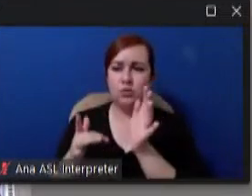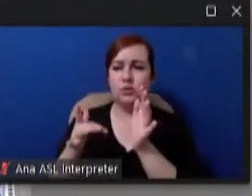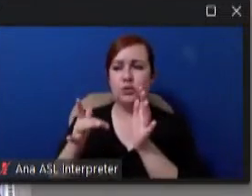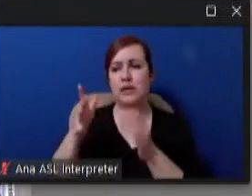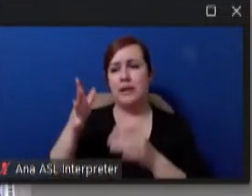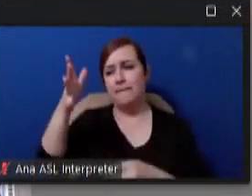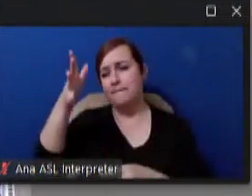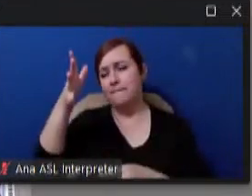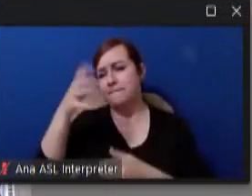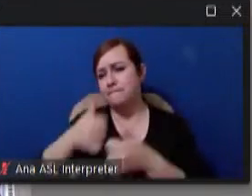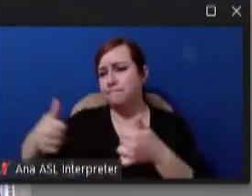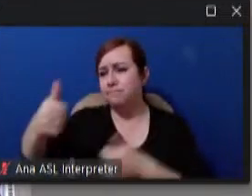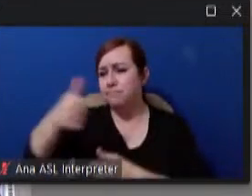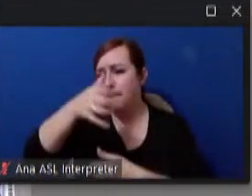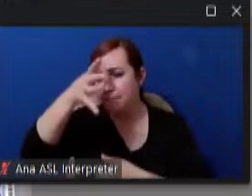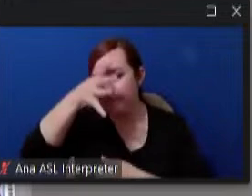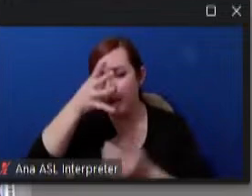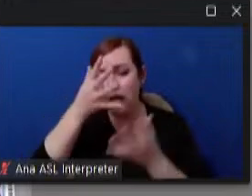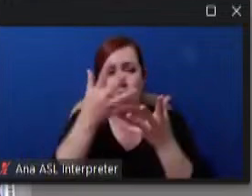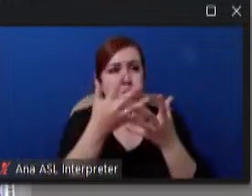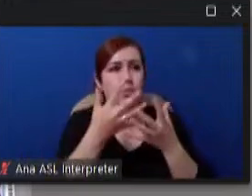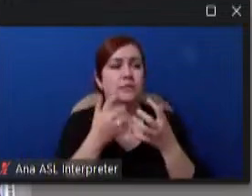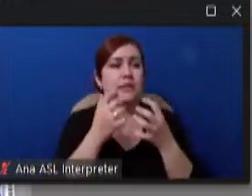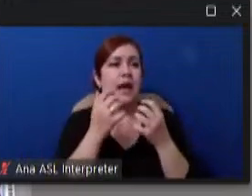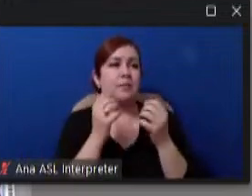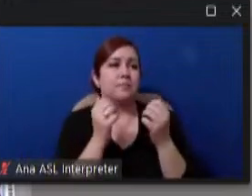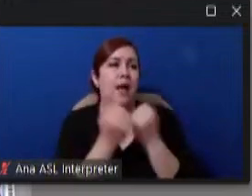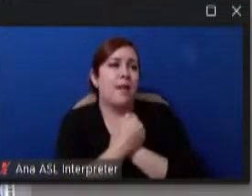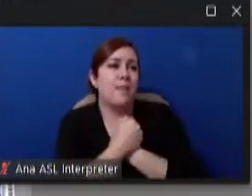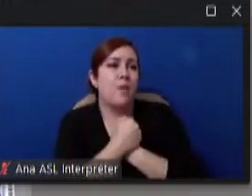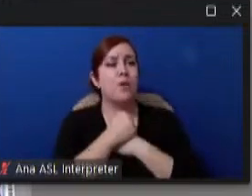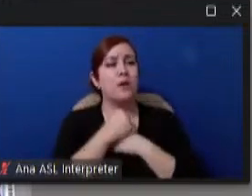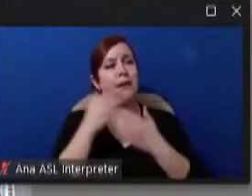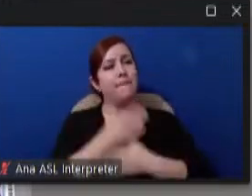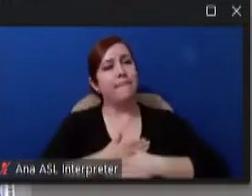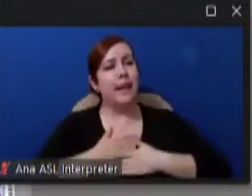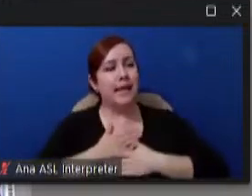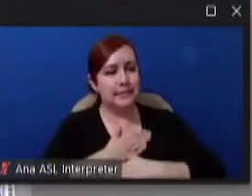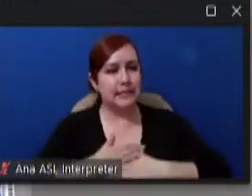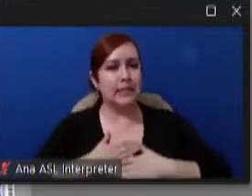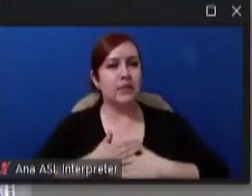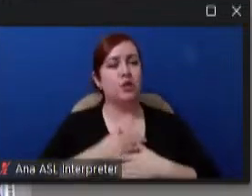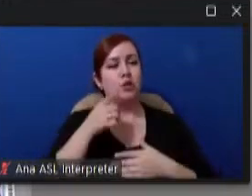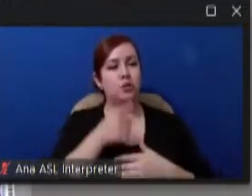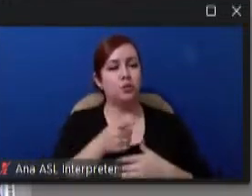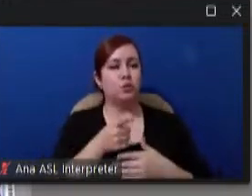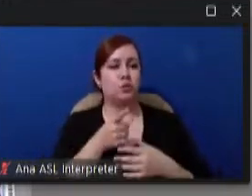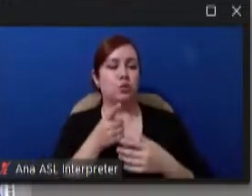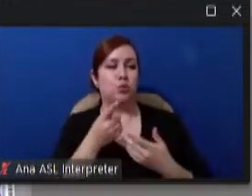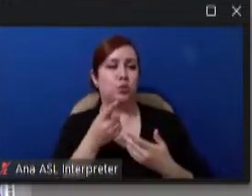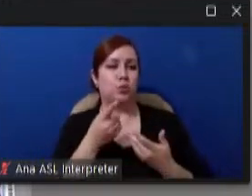patriarchal barriers as she seeks love and pleasure.